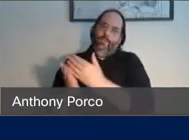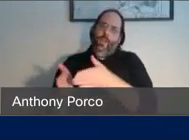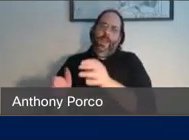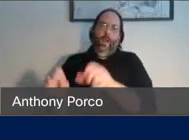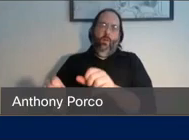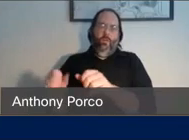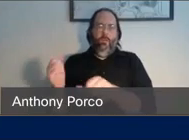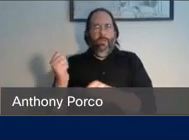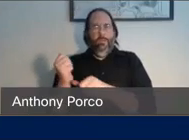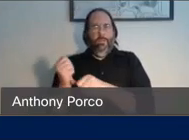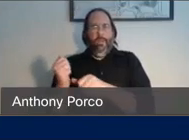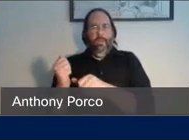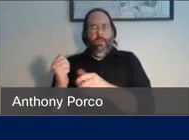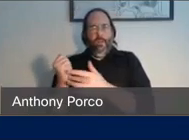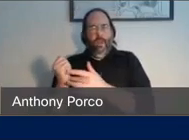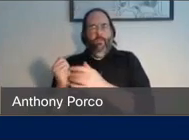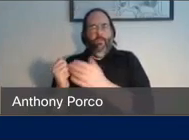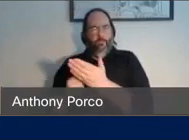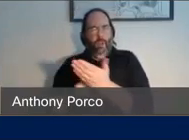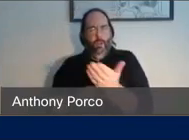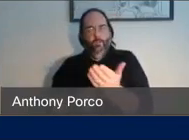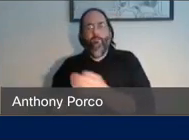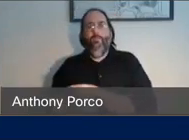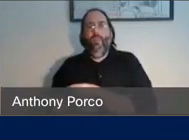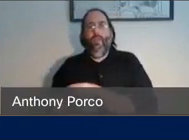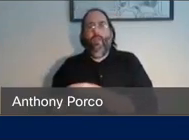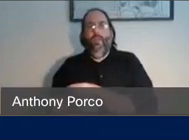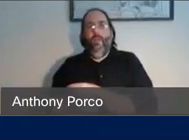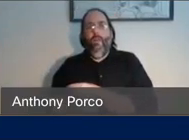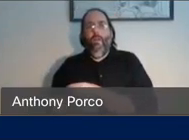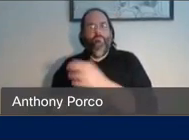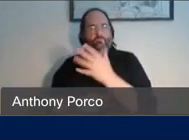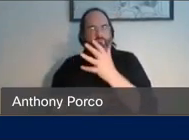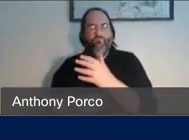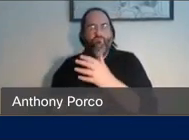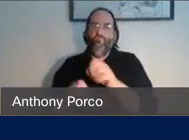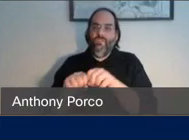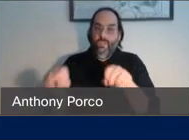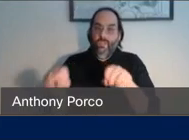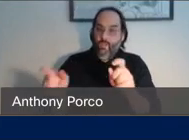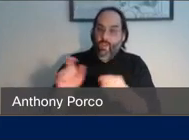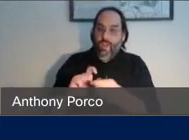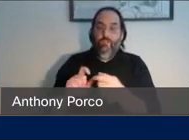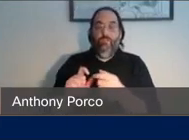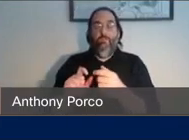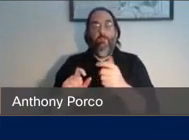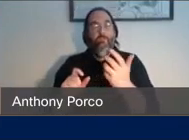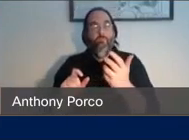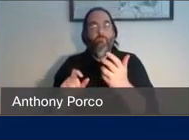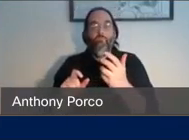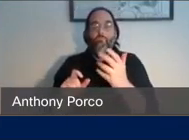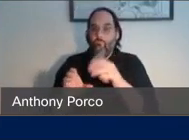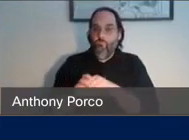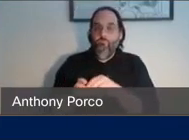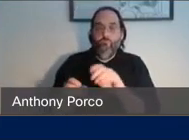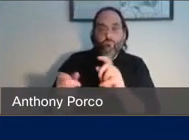assistive technology items. Some systemic changes to our waiver includes